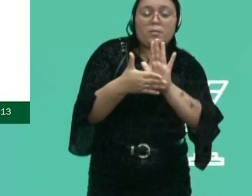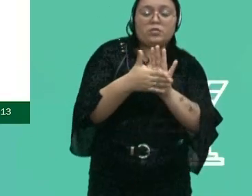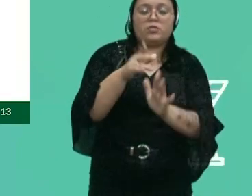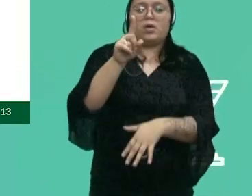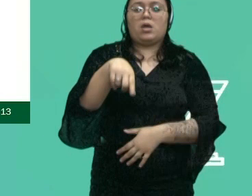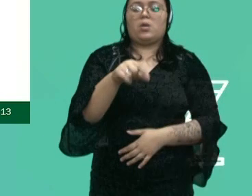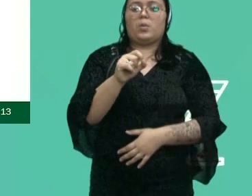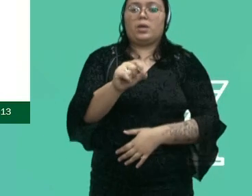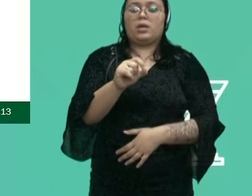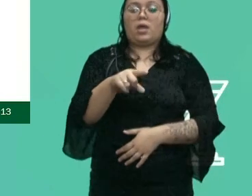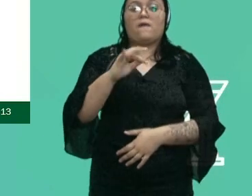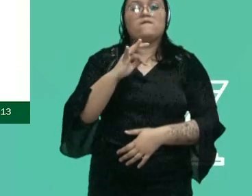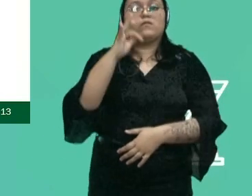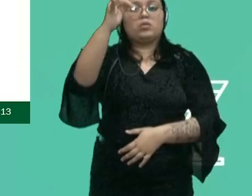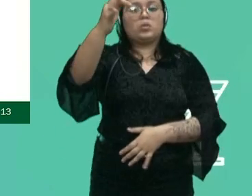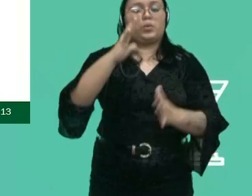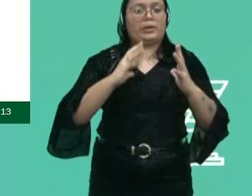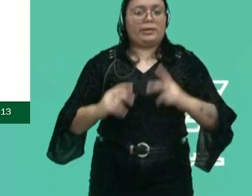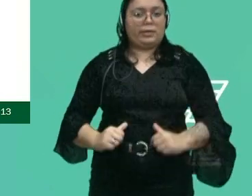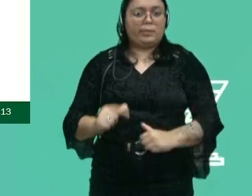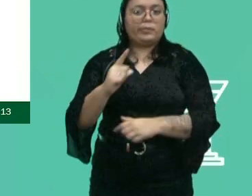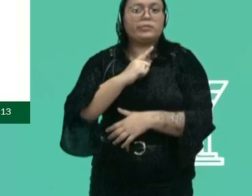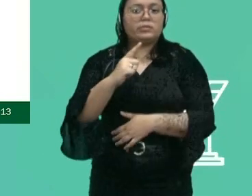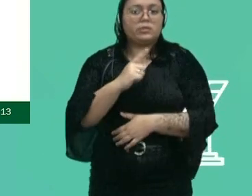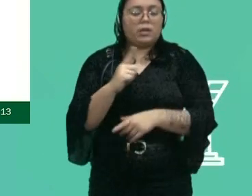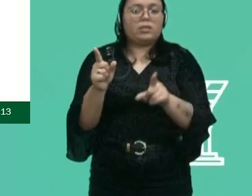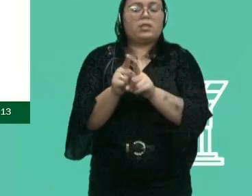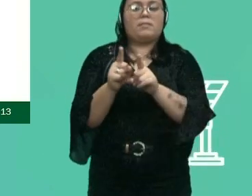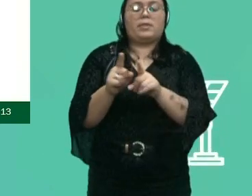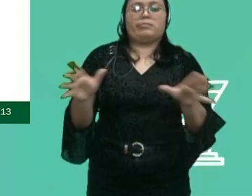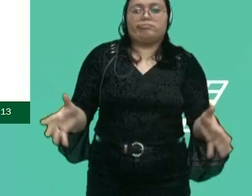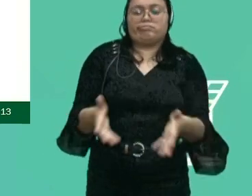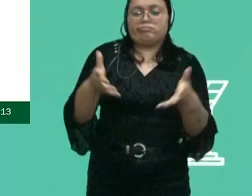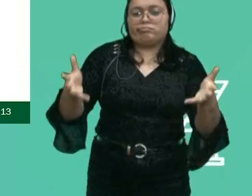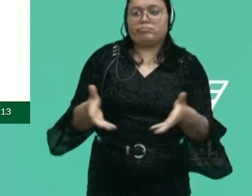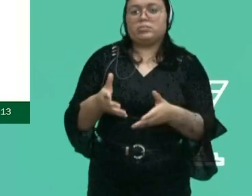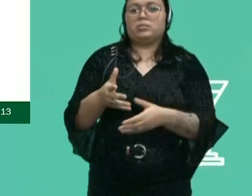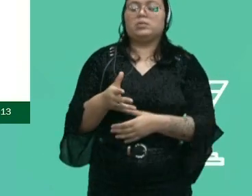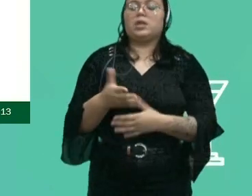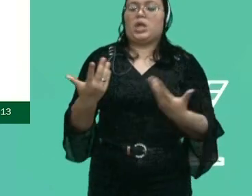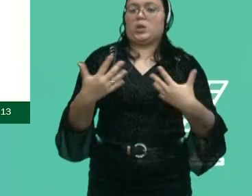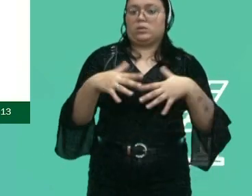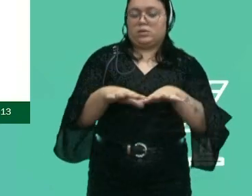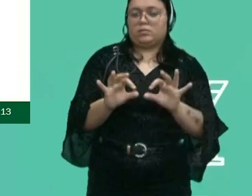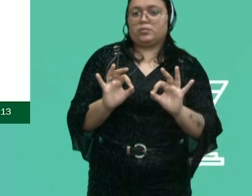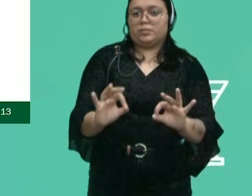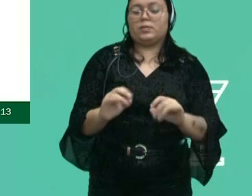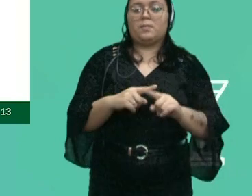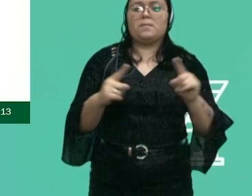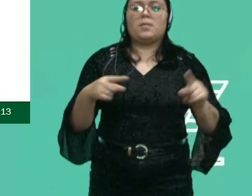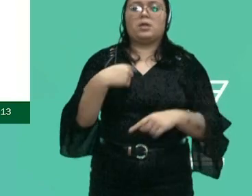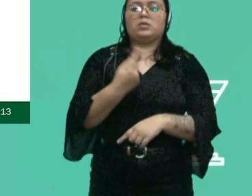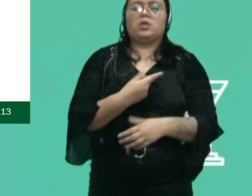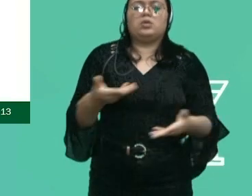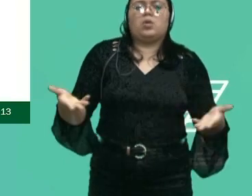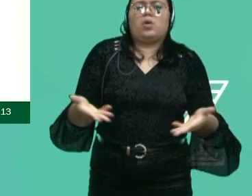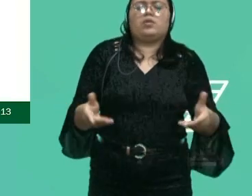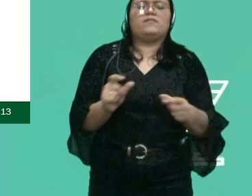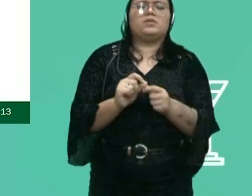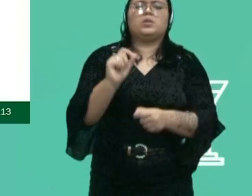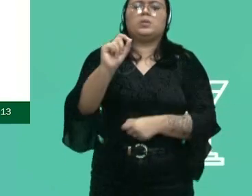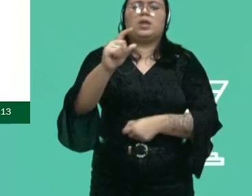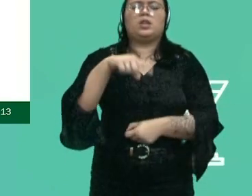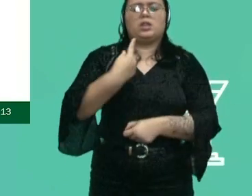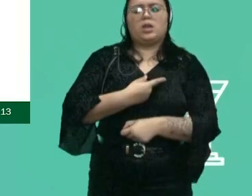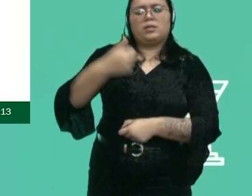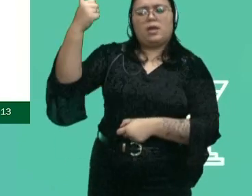sustainable, resilient, and equitable energy economy. And so what we are doing next is looking at, again, different scenarios